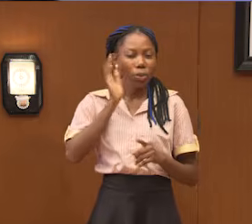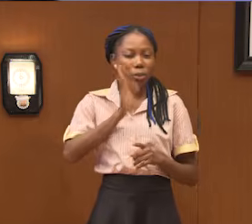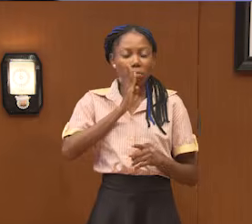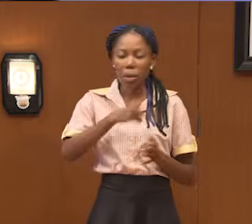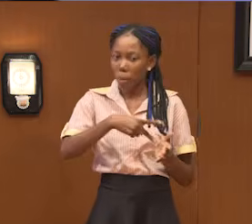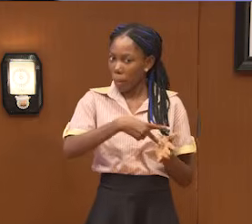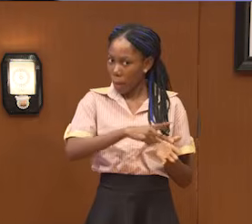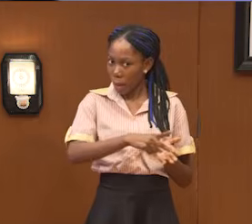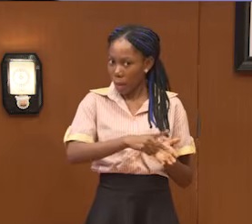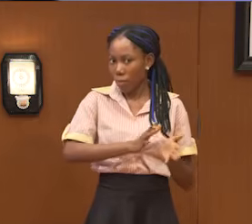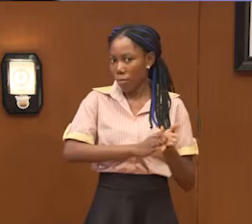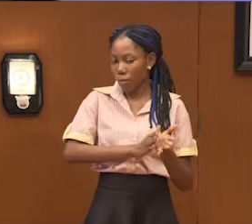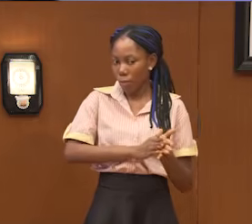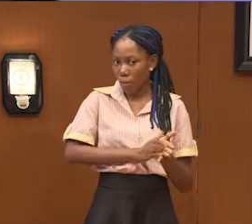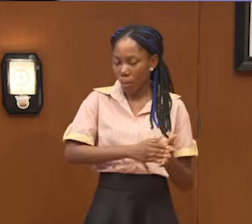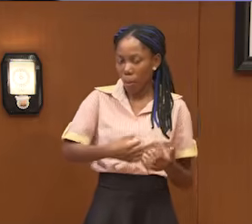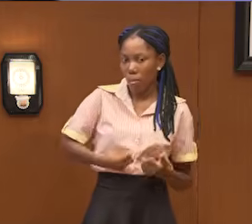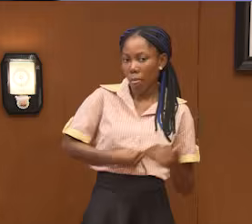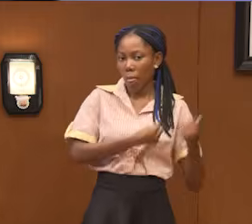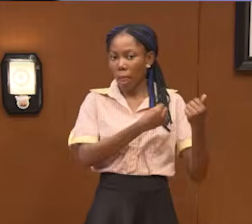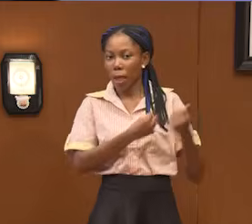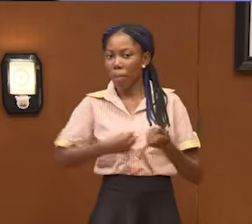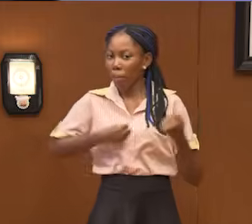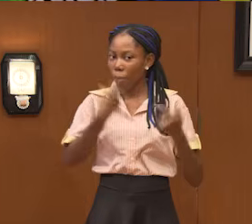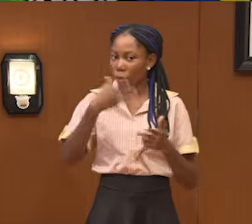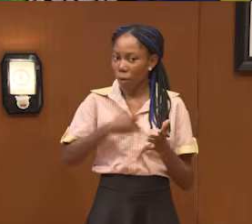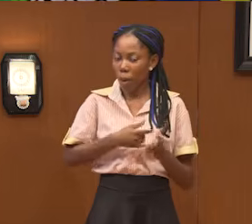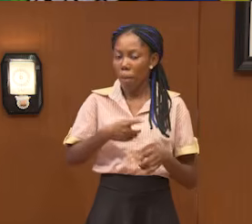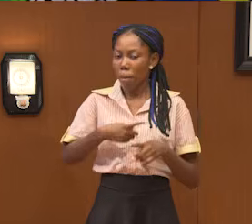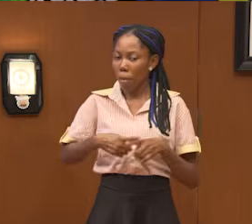transport fare to school. But you have to provide